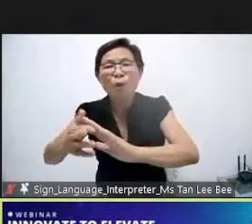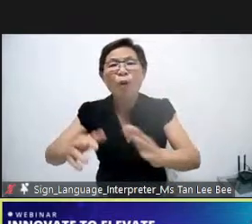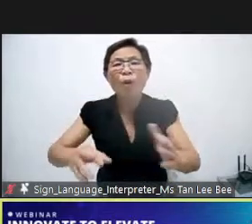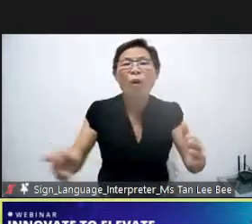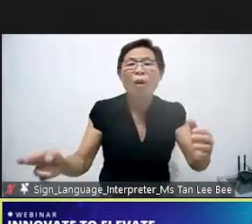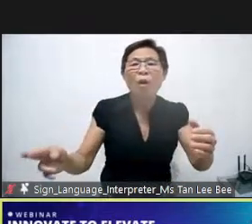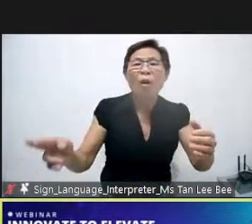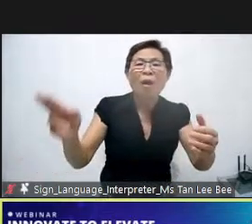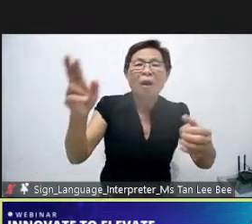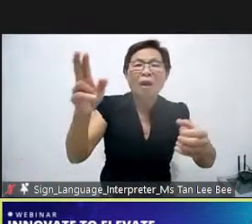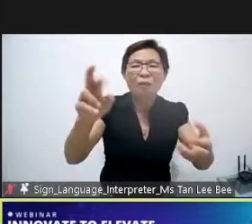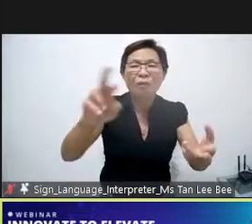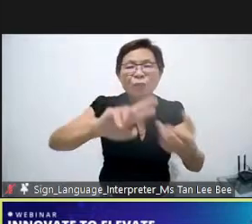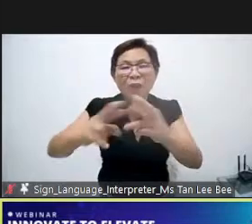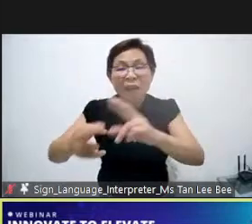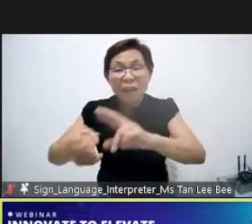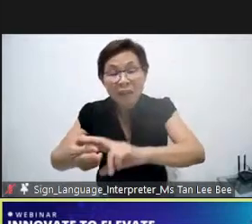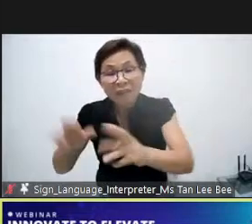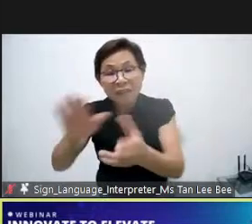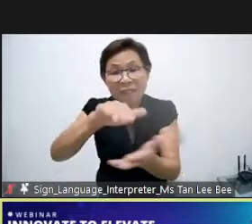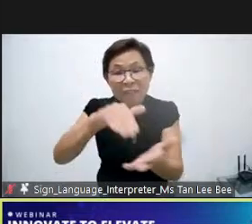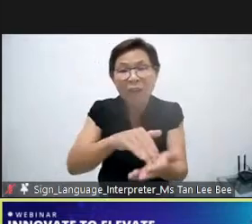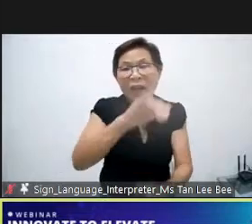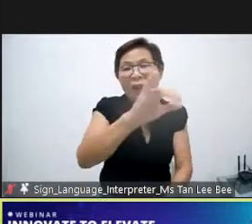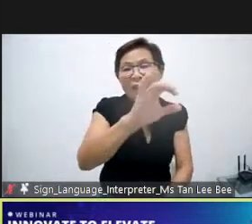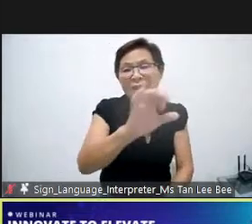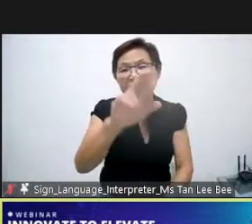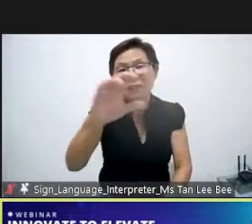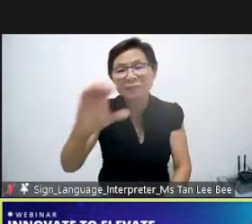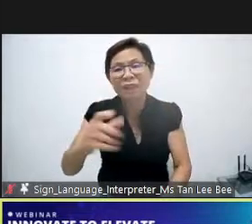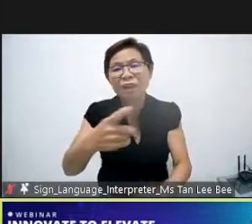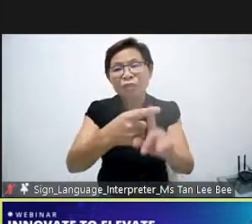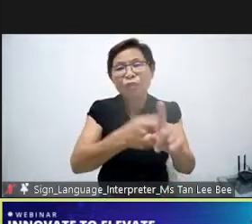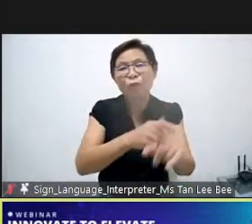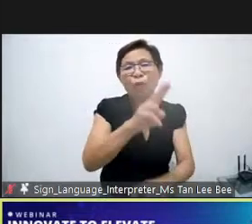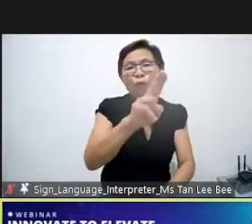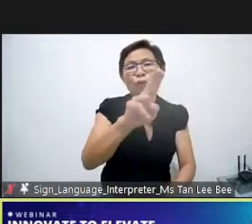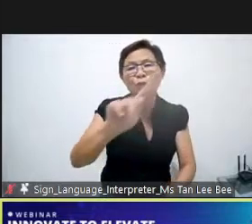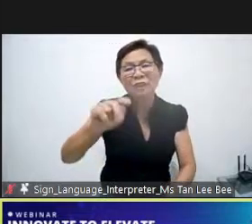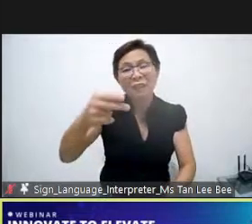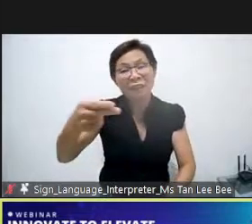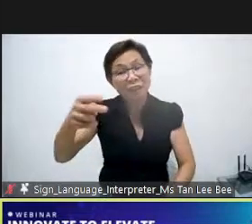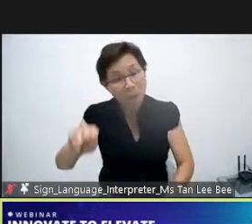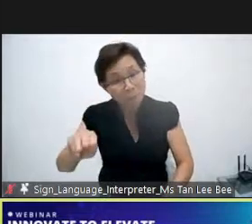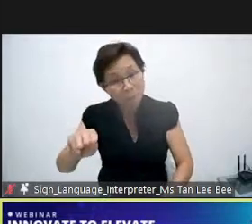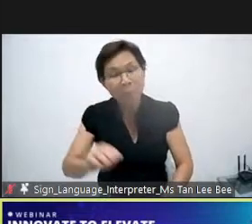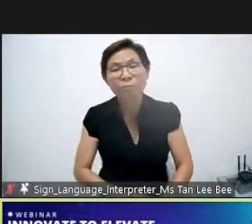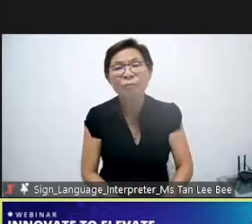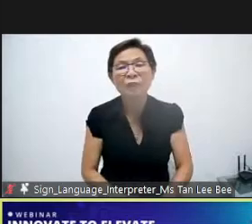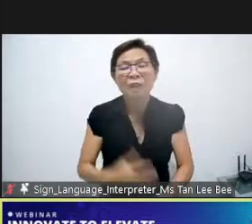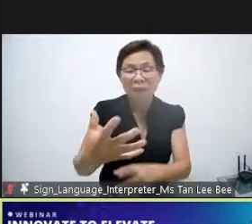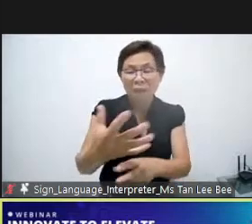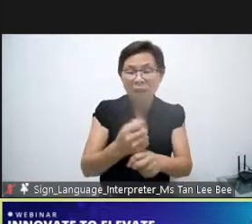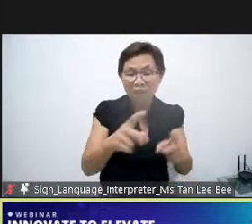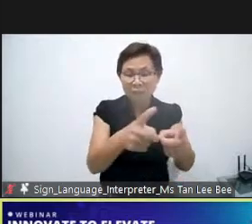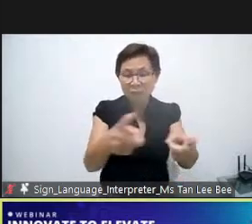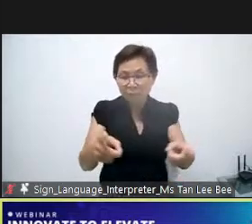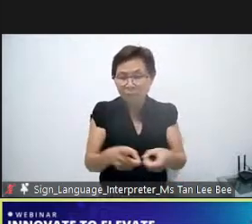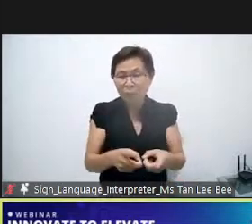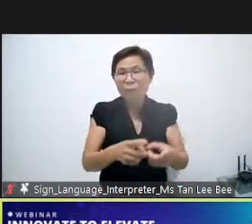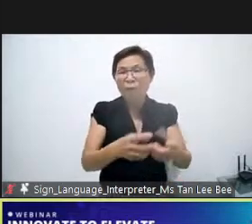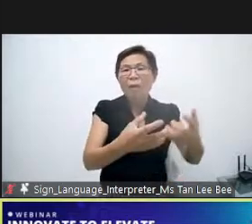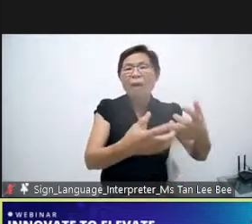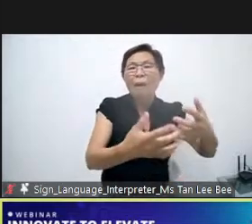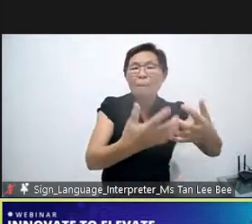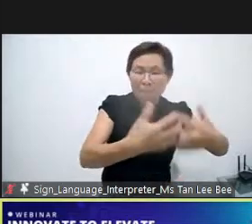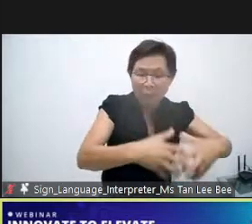ICRC, from University Tun Hussein Malaysia, UTHM. He obtained his diploma in mechanical